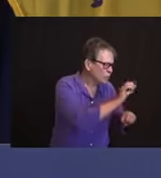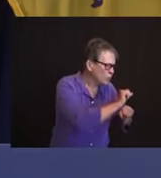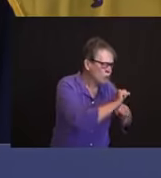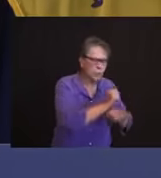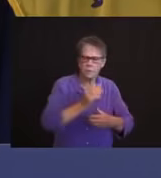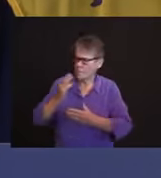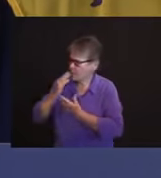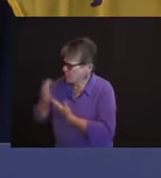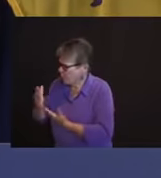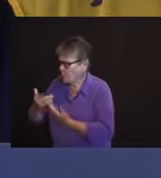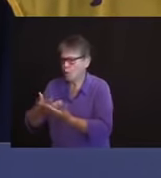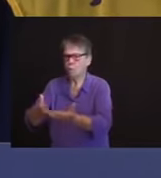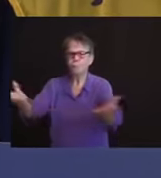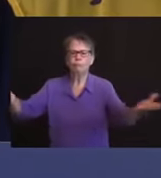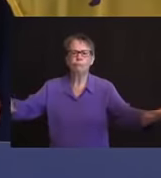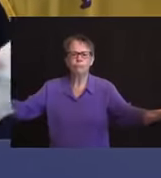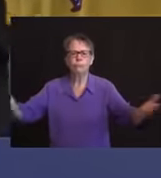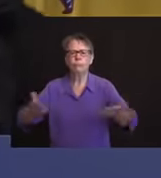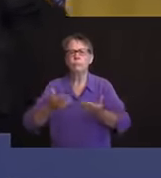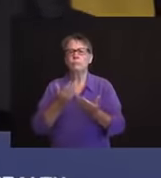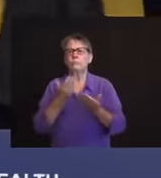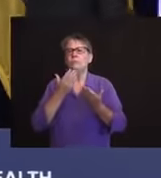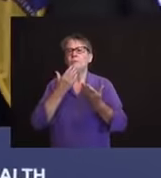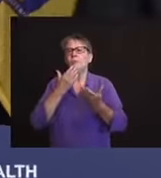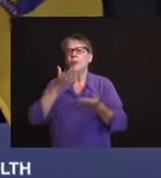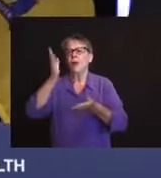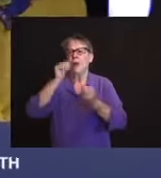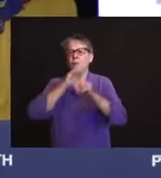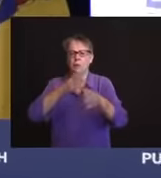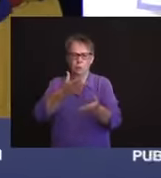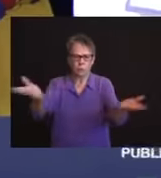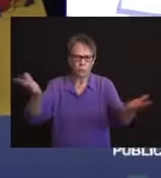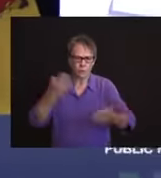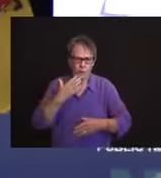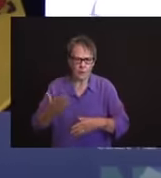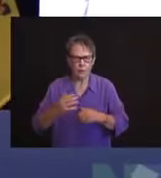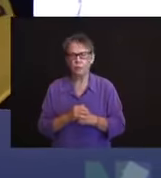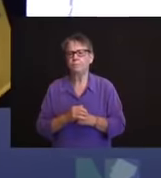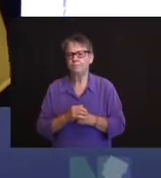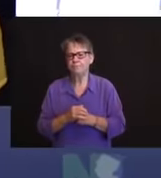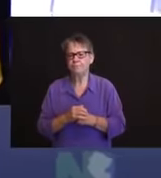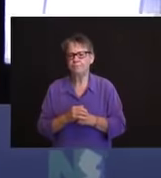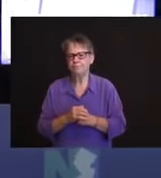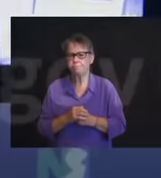God bless you all and thank you. Yeah.